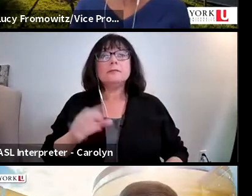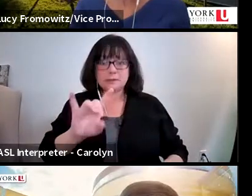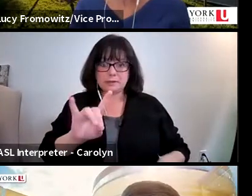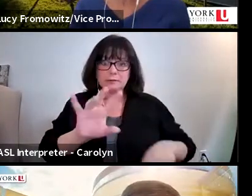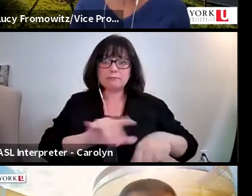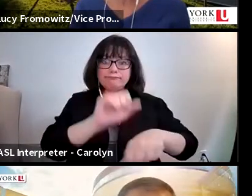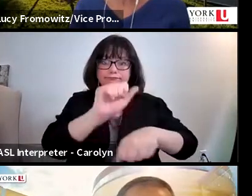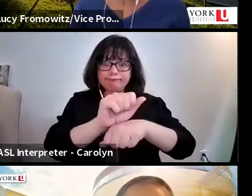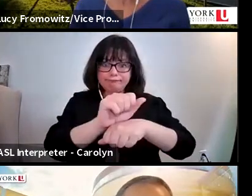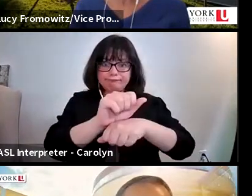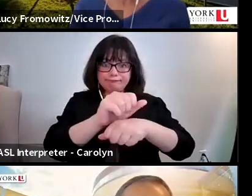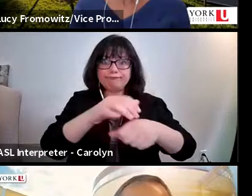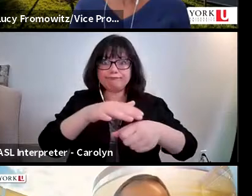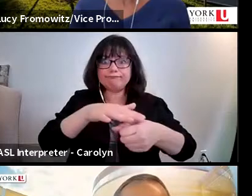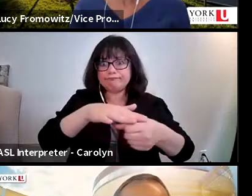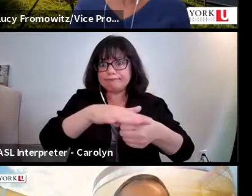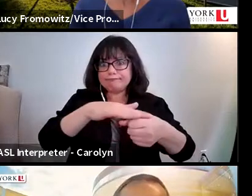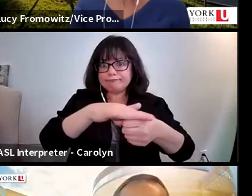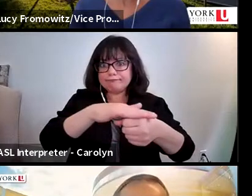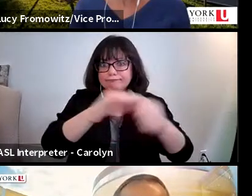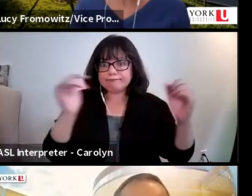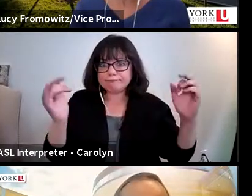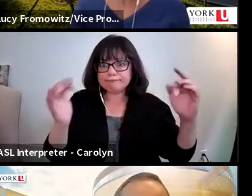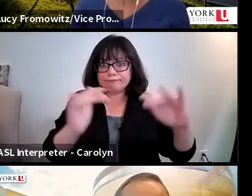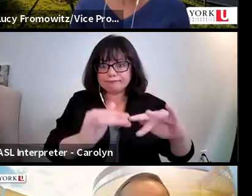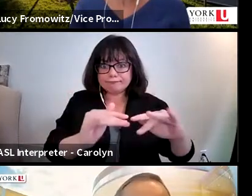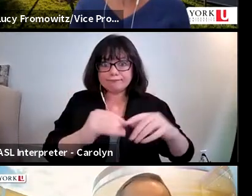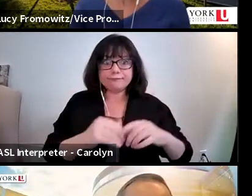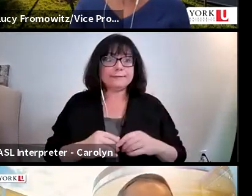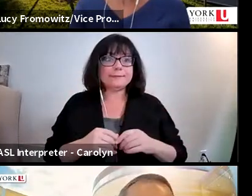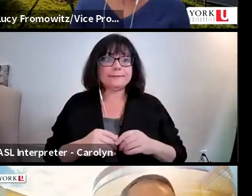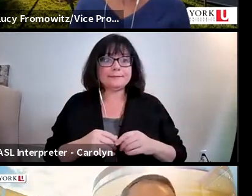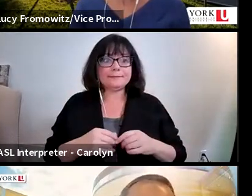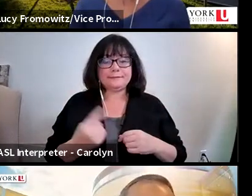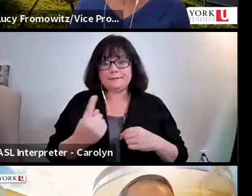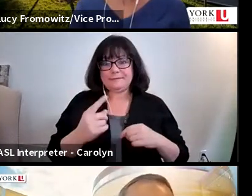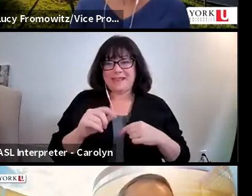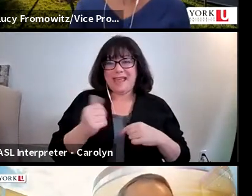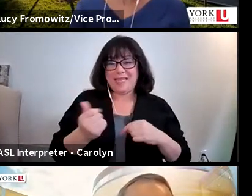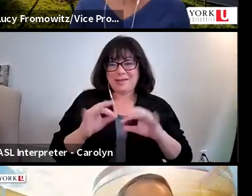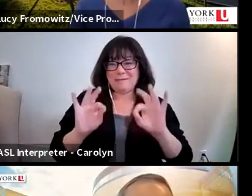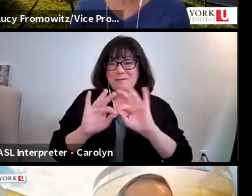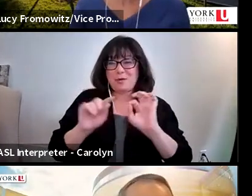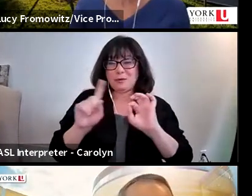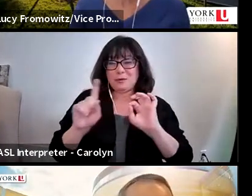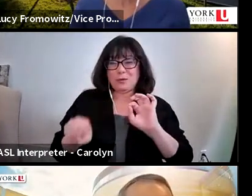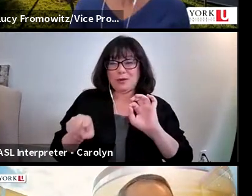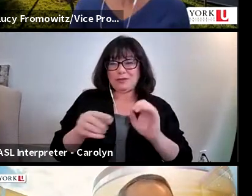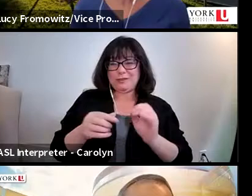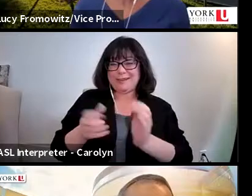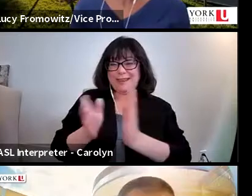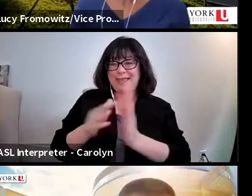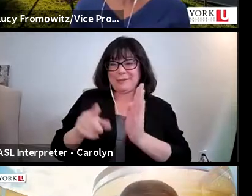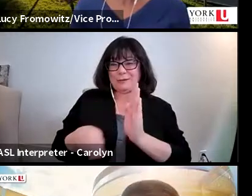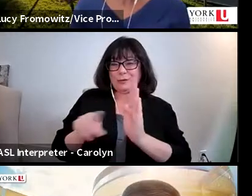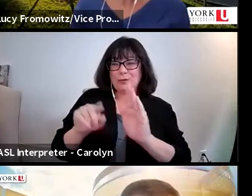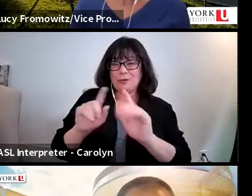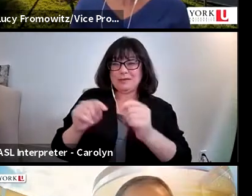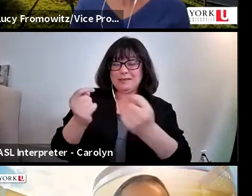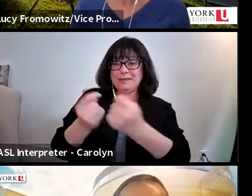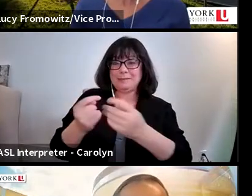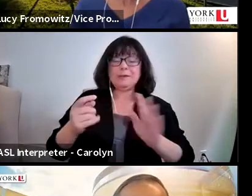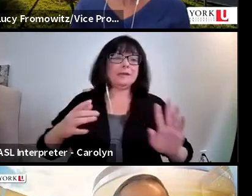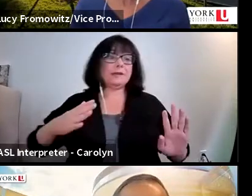really important question I'm going to put to the team, because in my view, it's better to book space